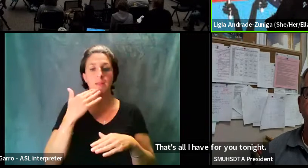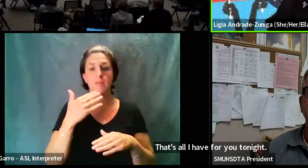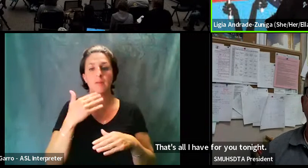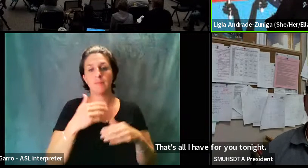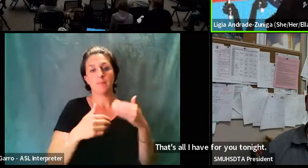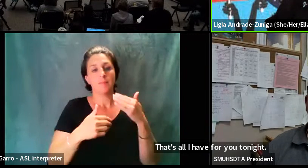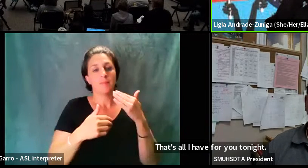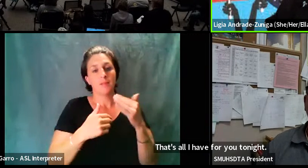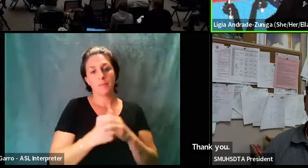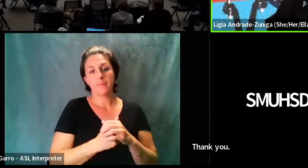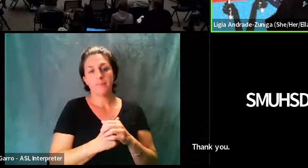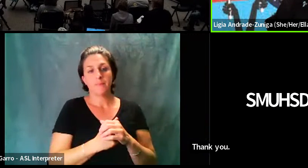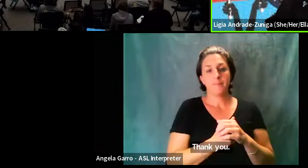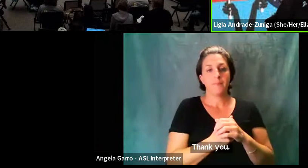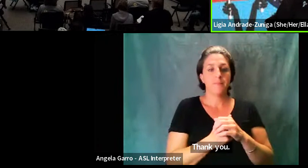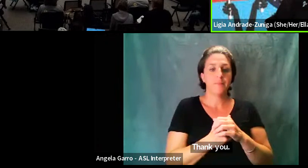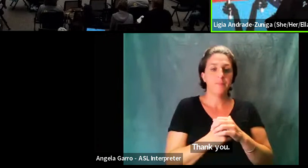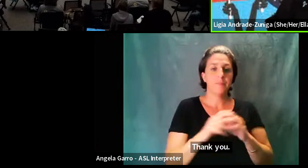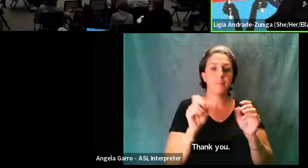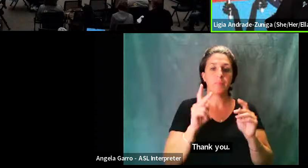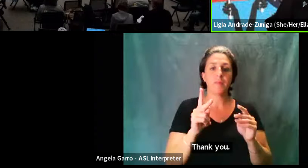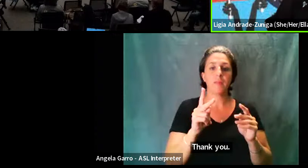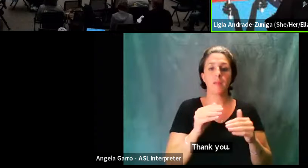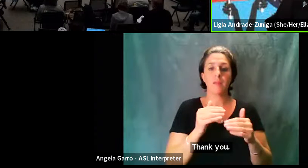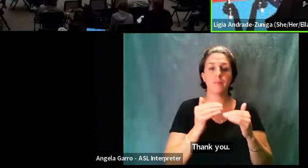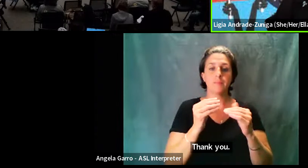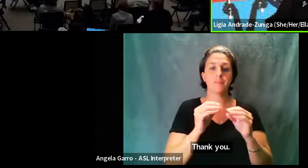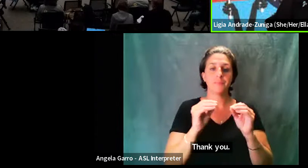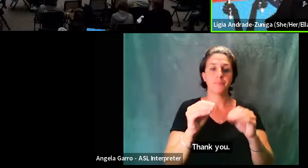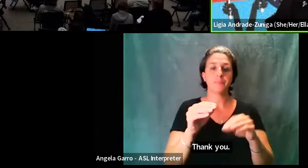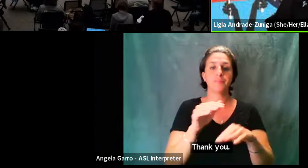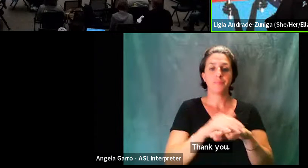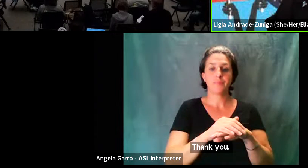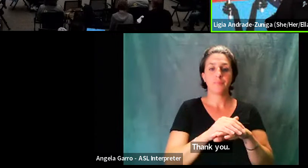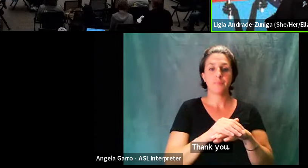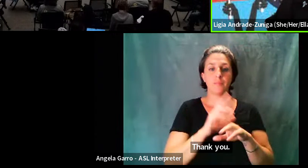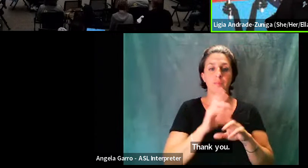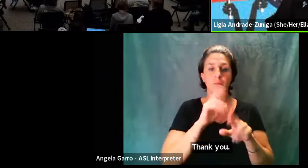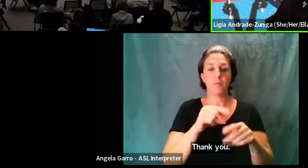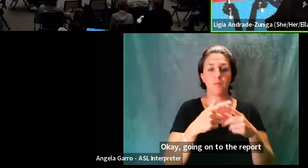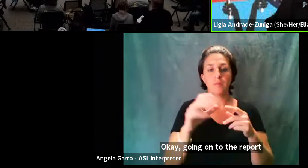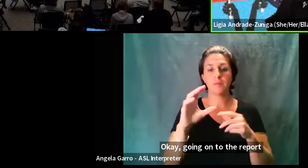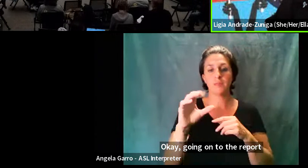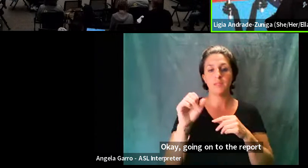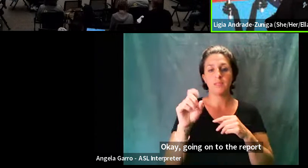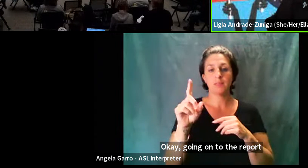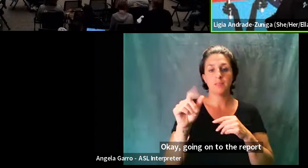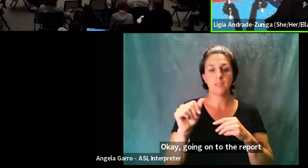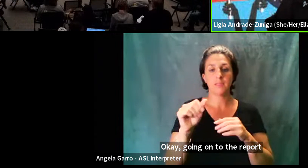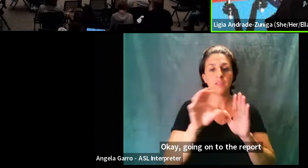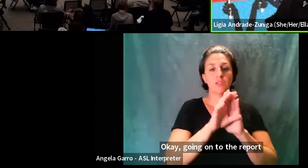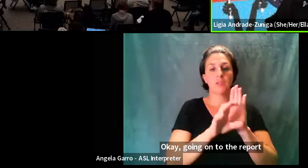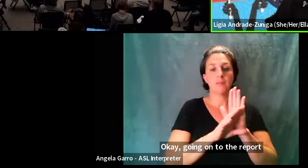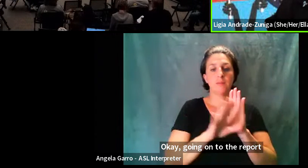you. Okay, going on to the report from CSCA, Chapter